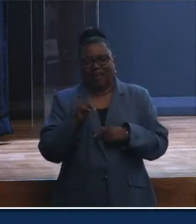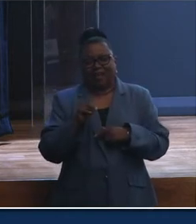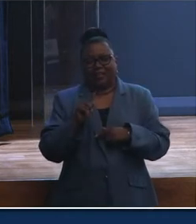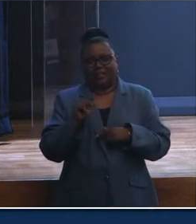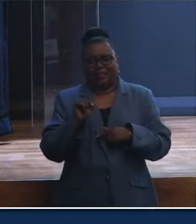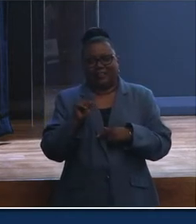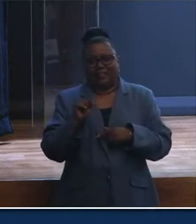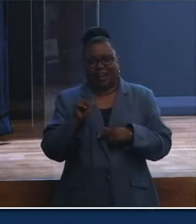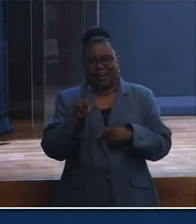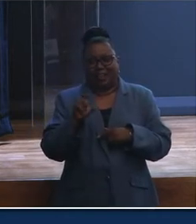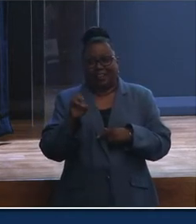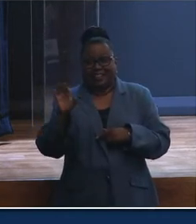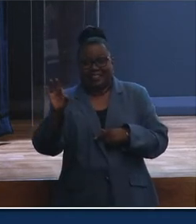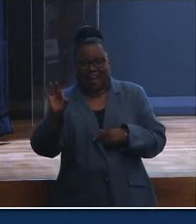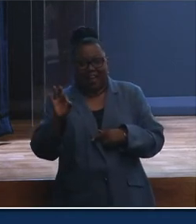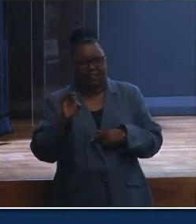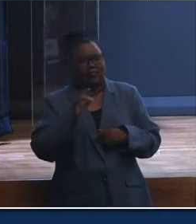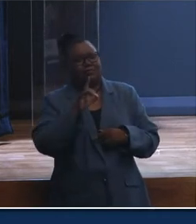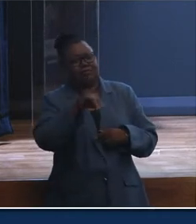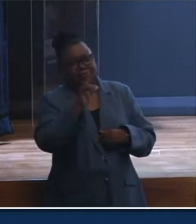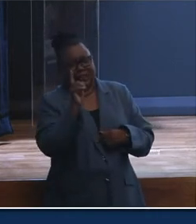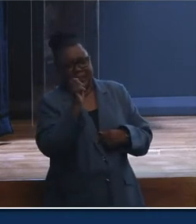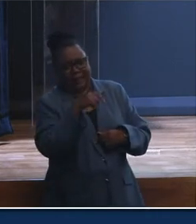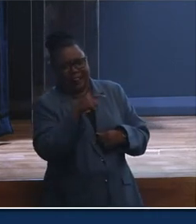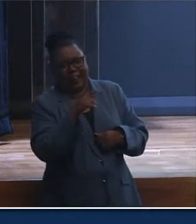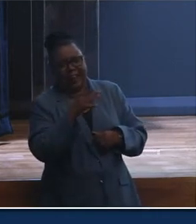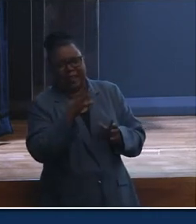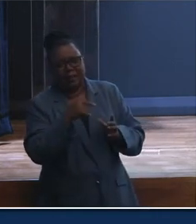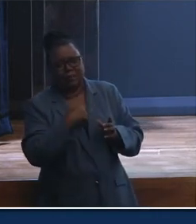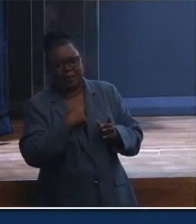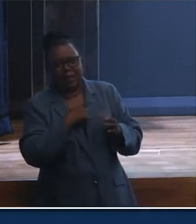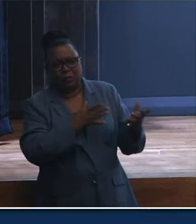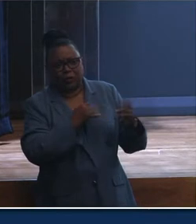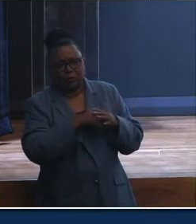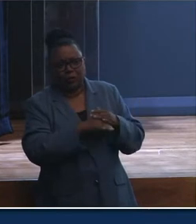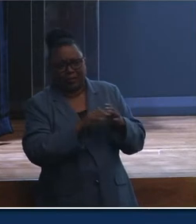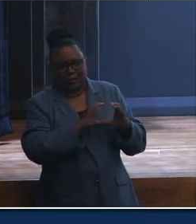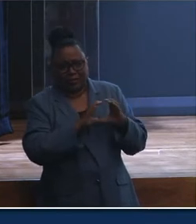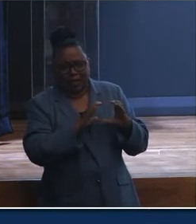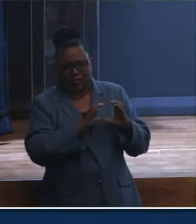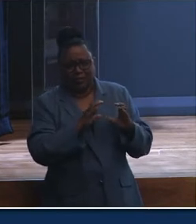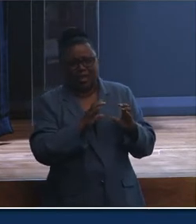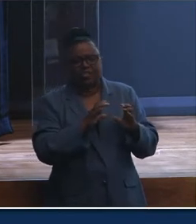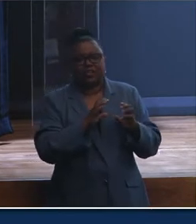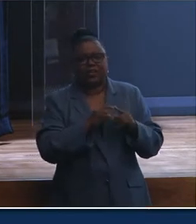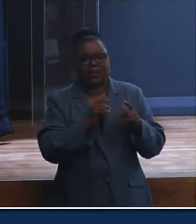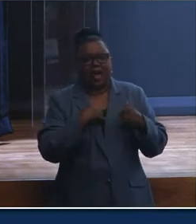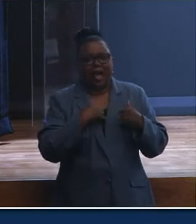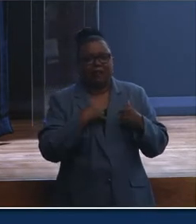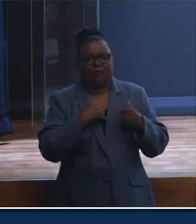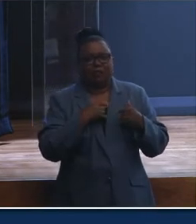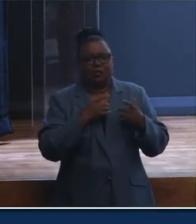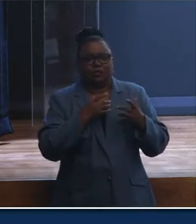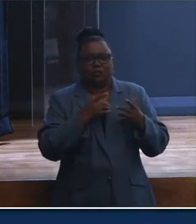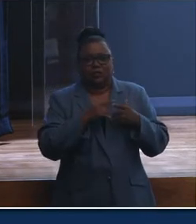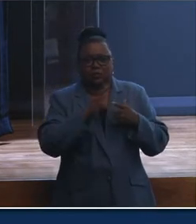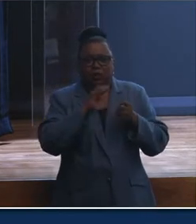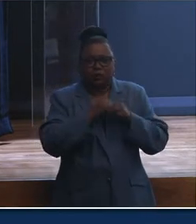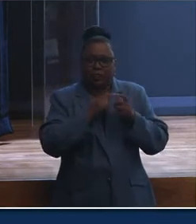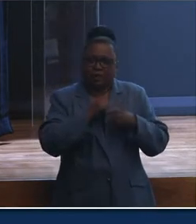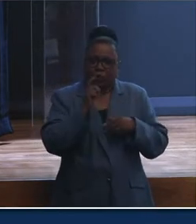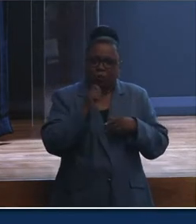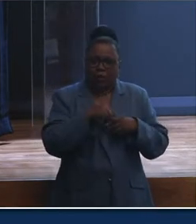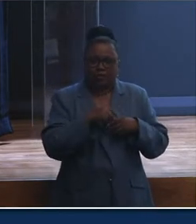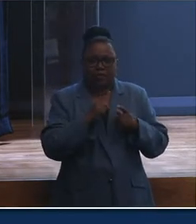IX. So Coach, let me bring you into this conversation and have you kind of speak to this